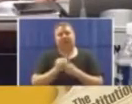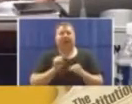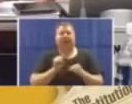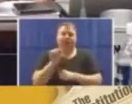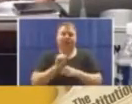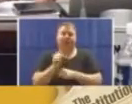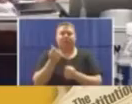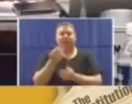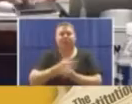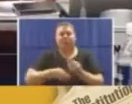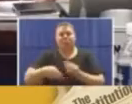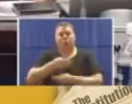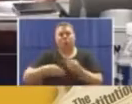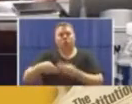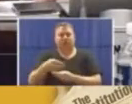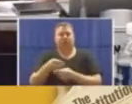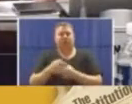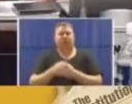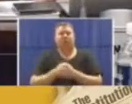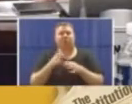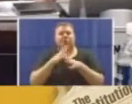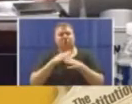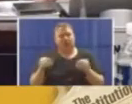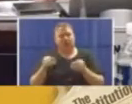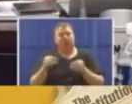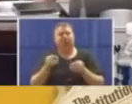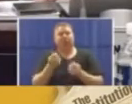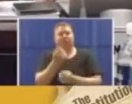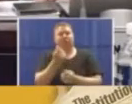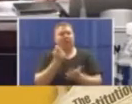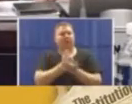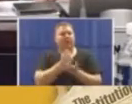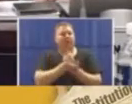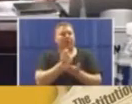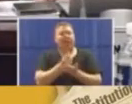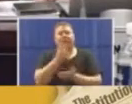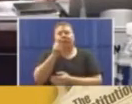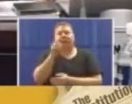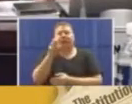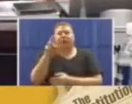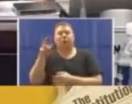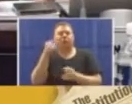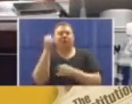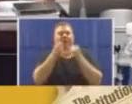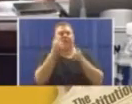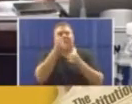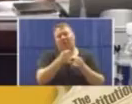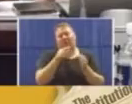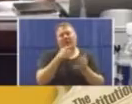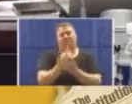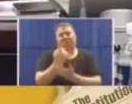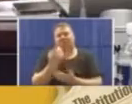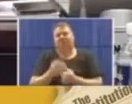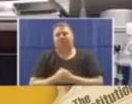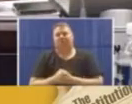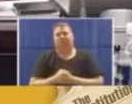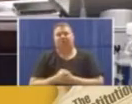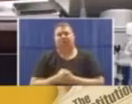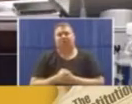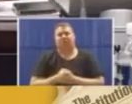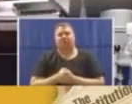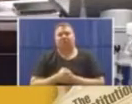and the Combating of Financing of Terrorism, which is chaired by the Director General of National Treasury and includes